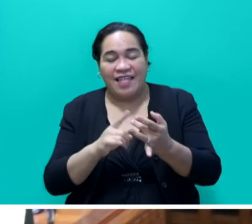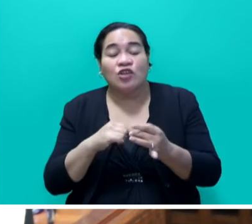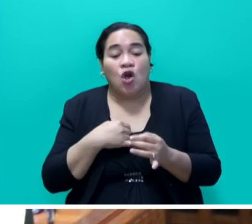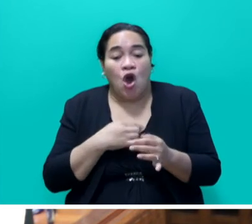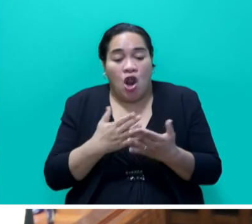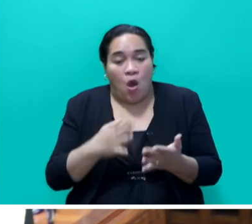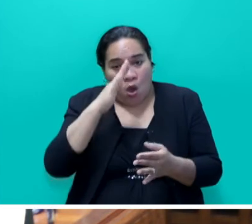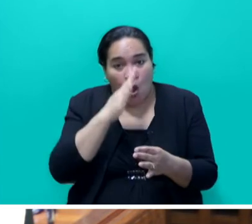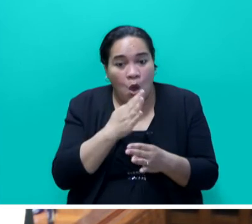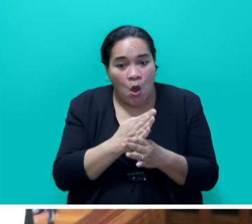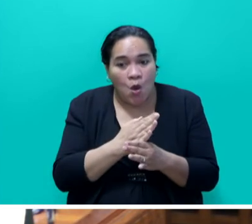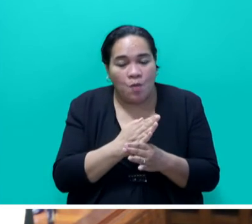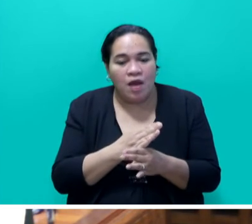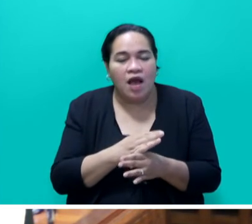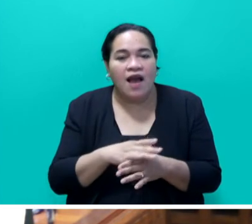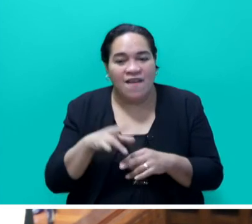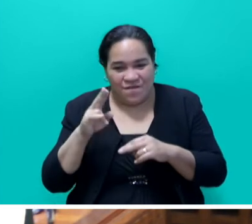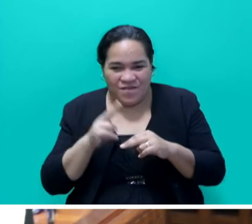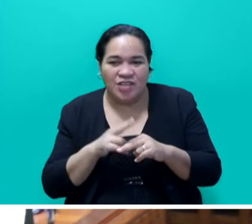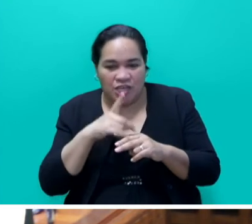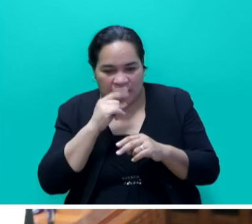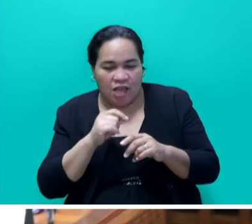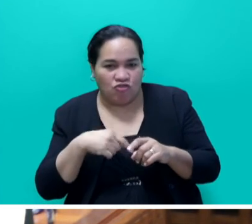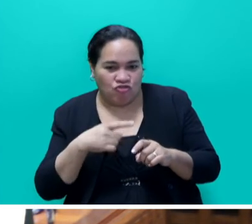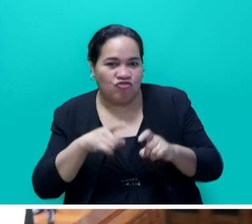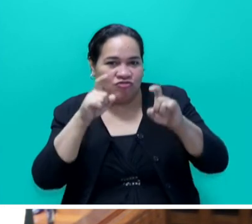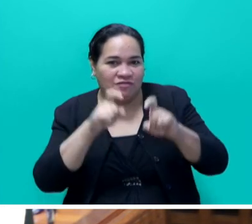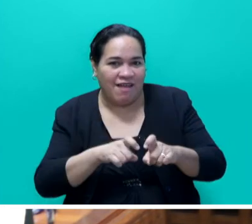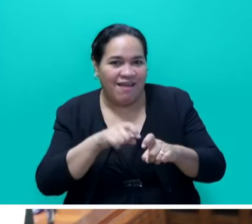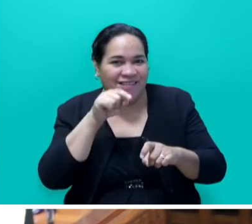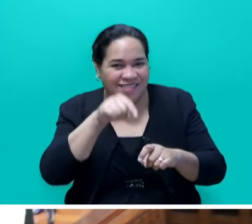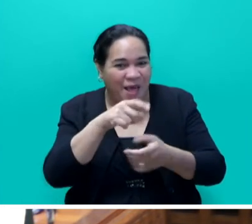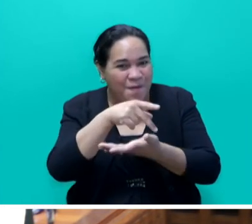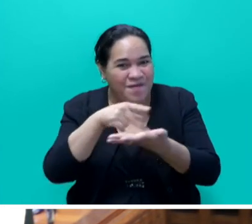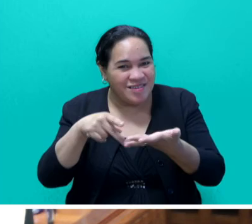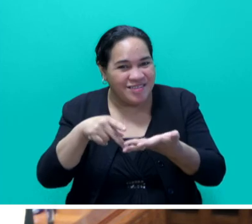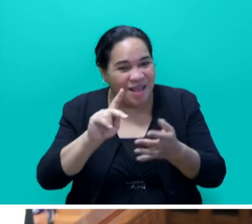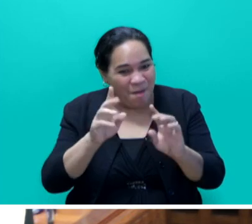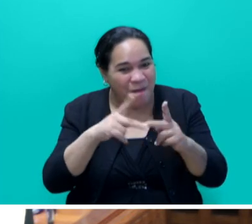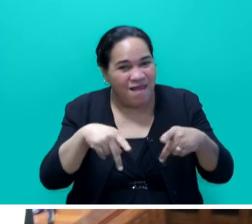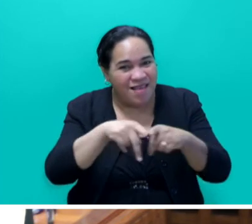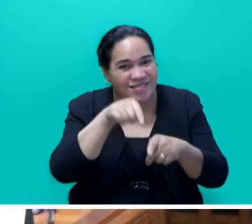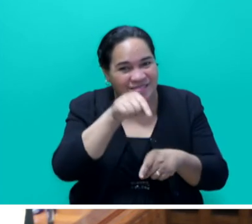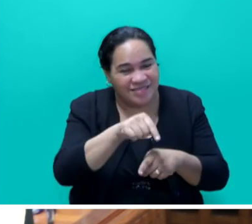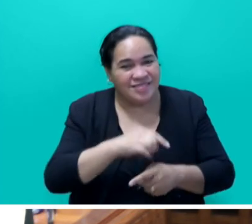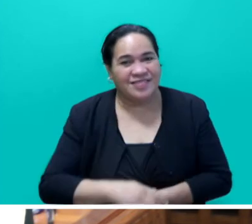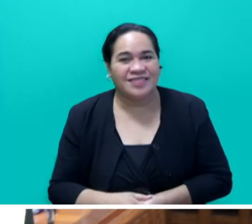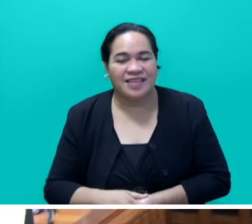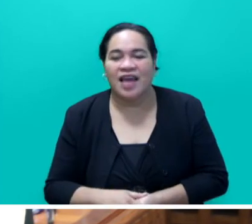that Fiji will also be able to maintain its footprint in that mission, and of course